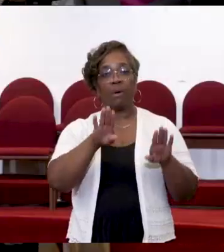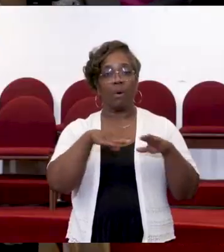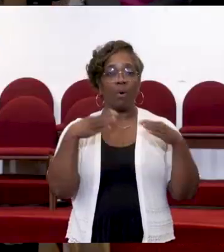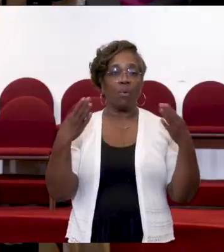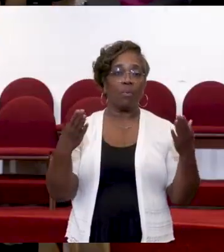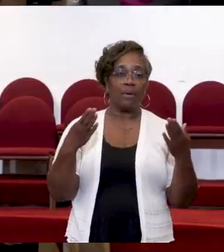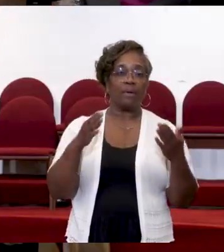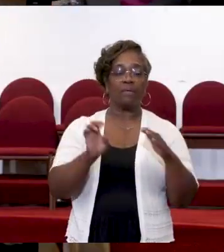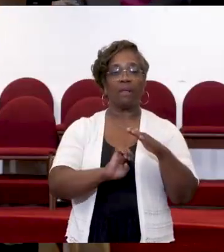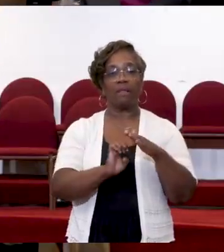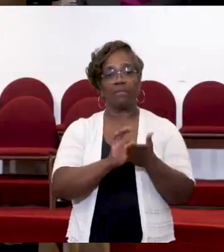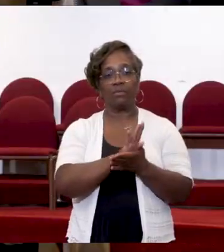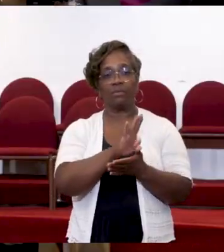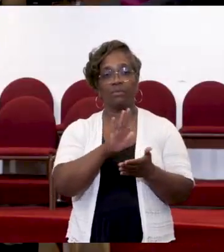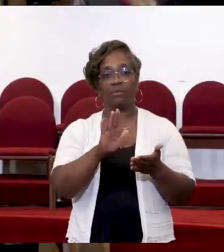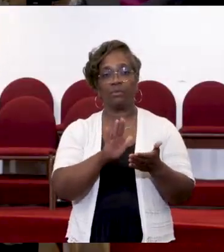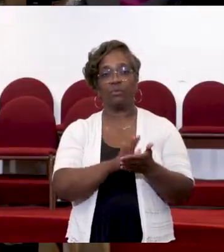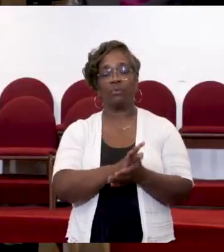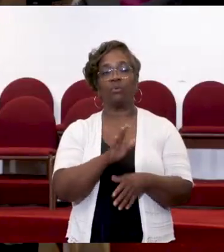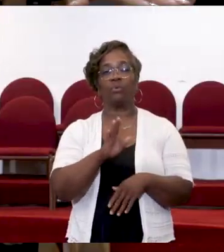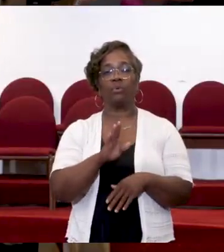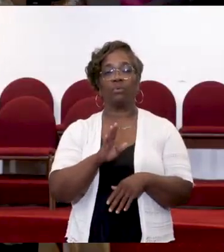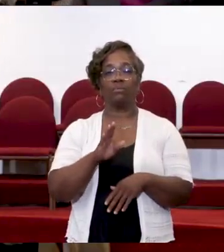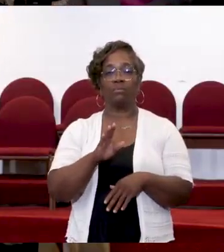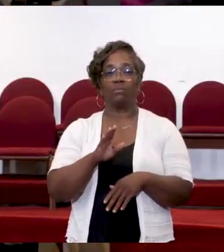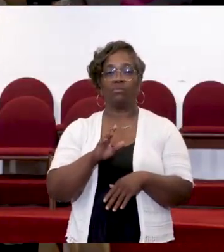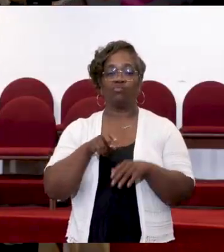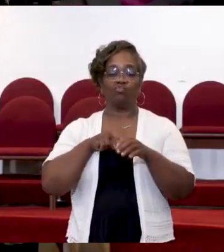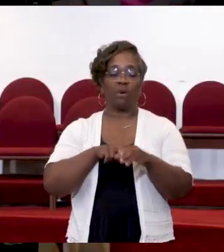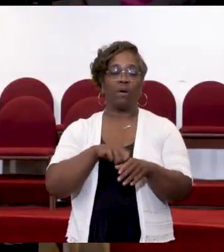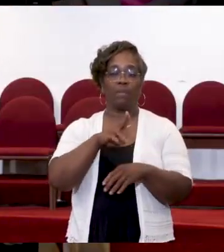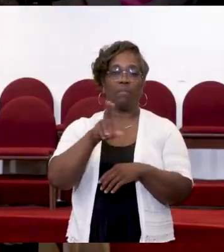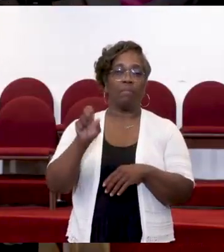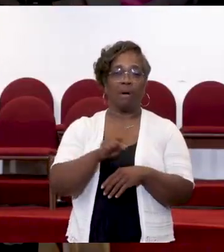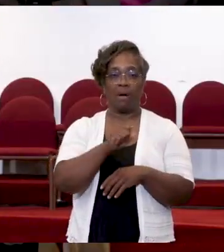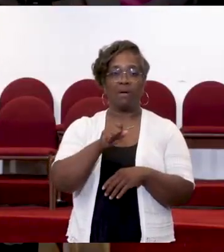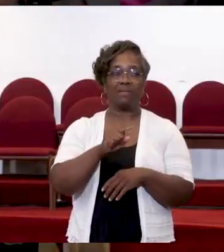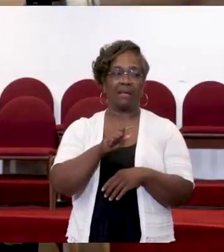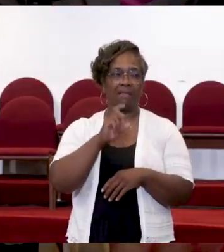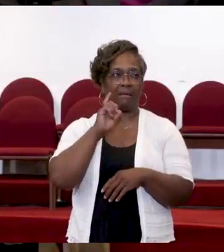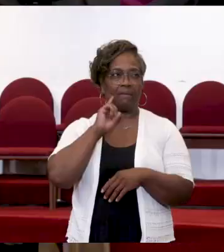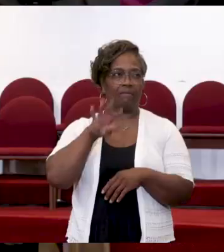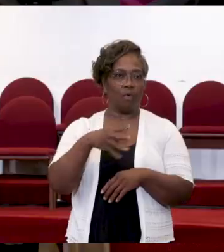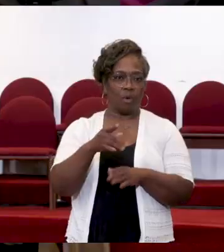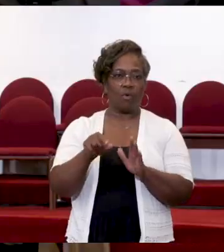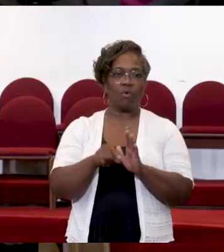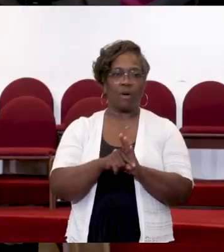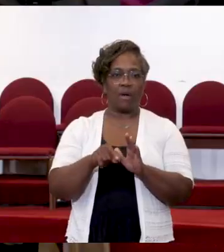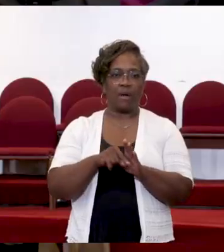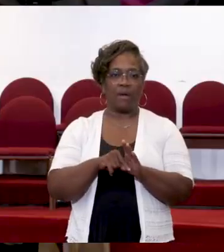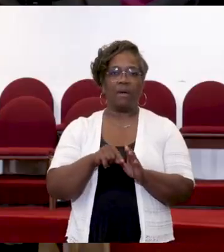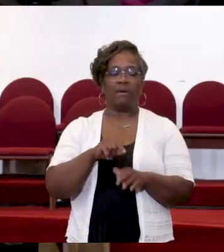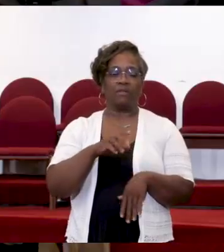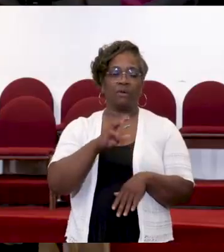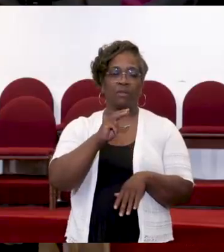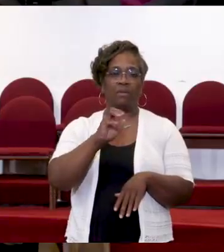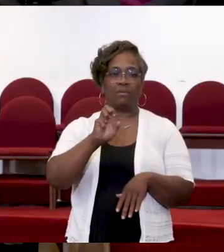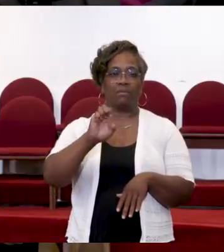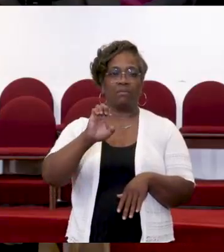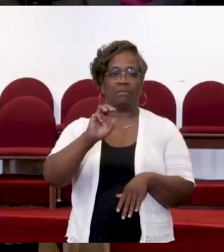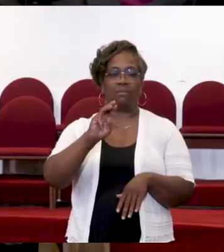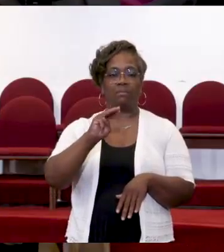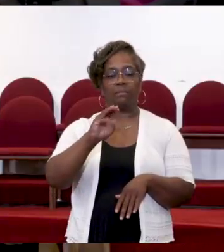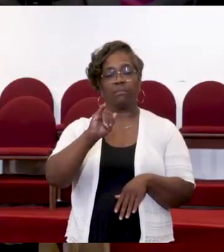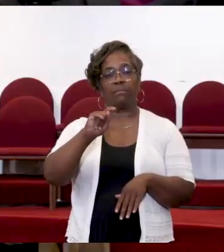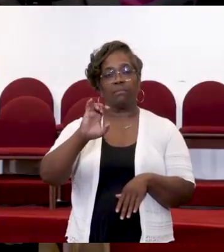the elementary schools being bused over there as young as 4th grade, and that's how we opened up the Mitch Albom Play Center. It's been